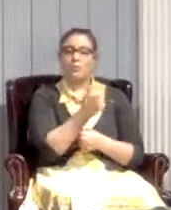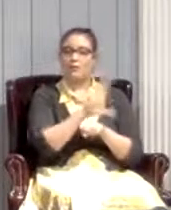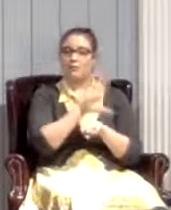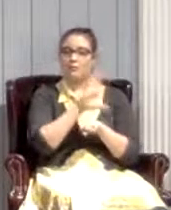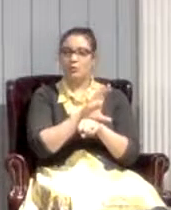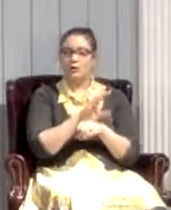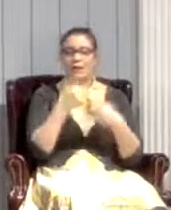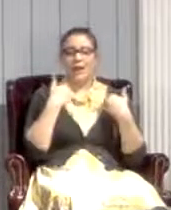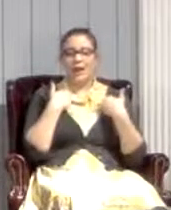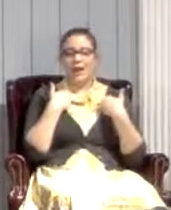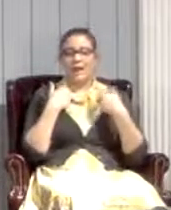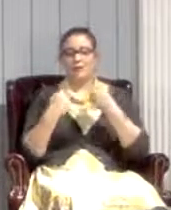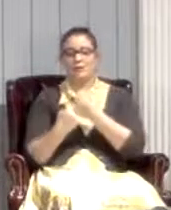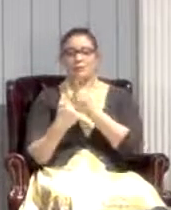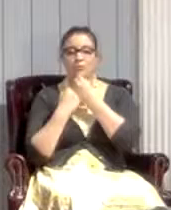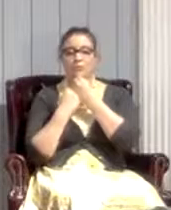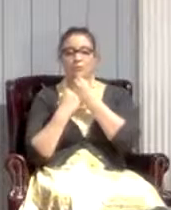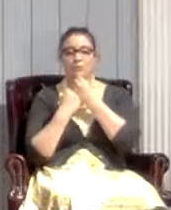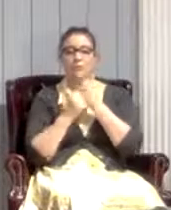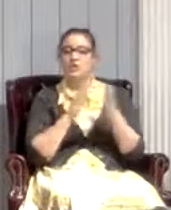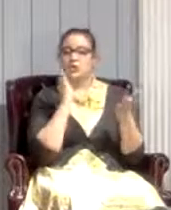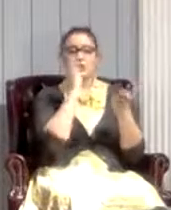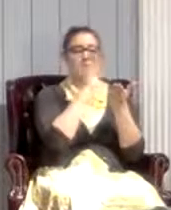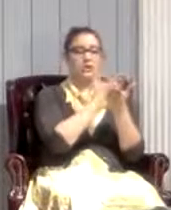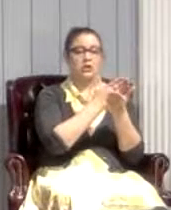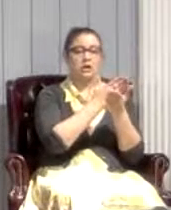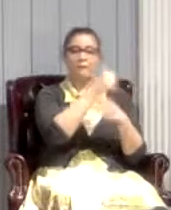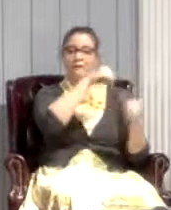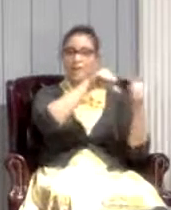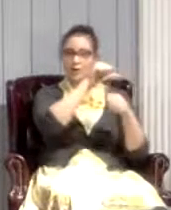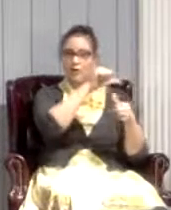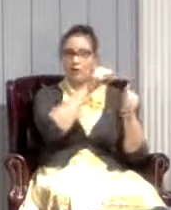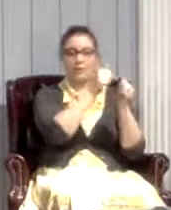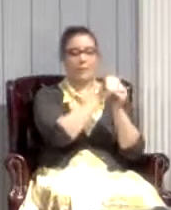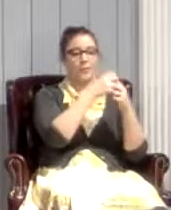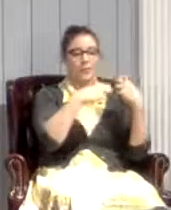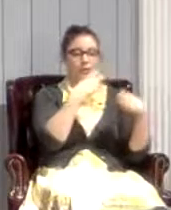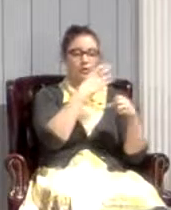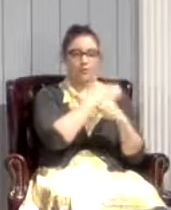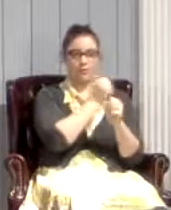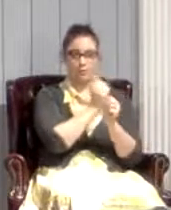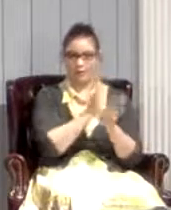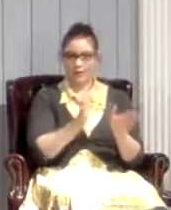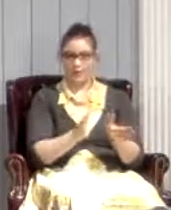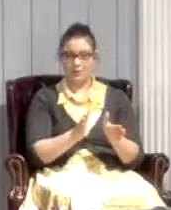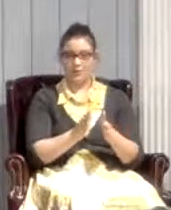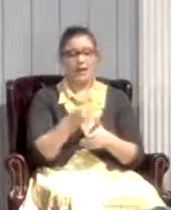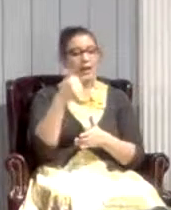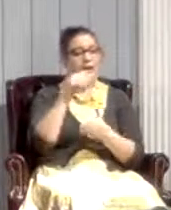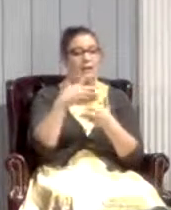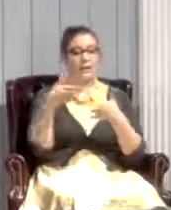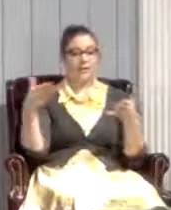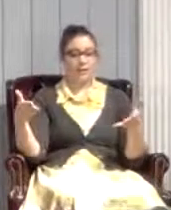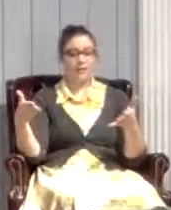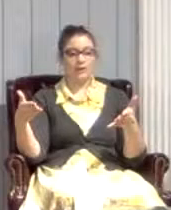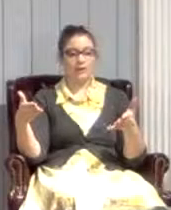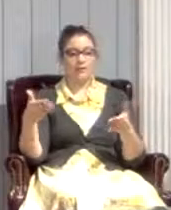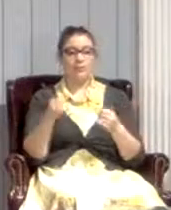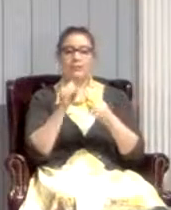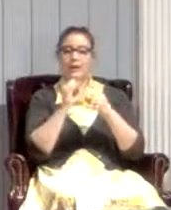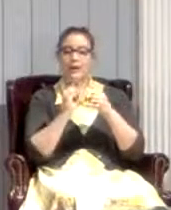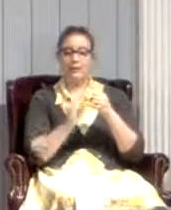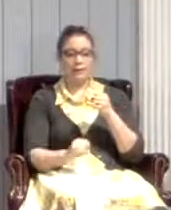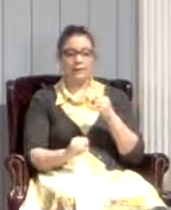by discontinuing fellowship with the troublemakers. And anything else would lead to less of the complete